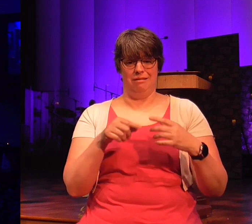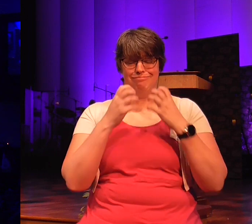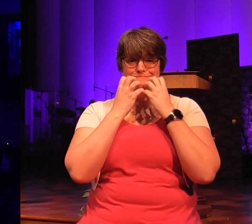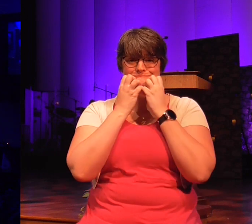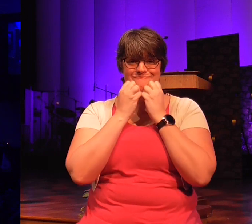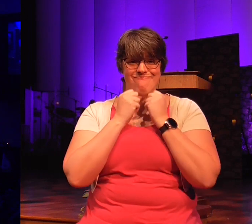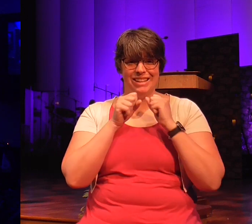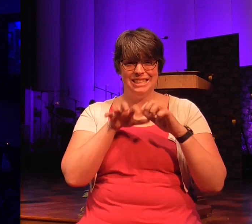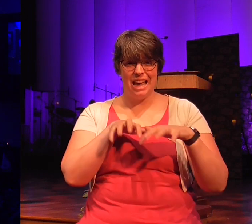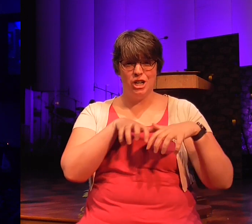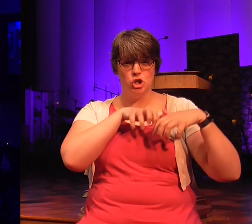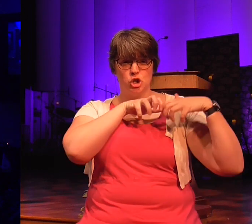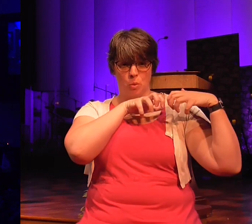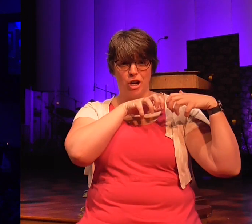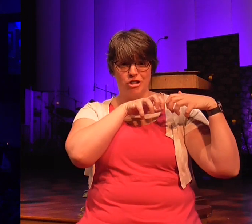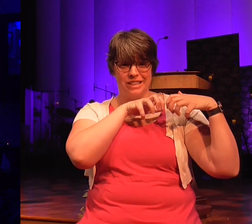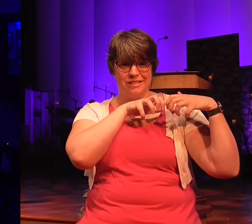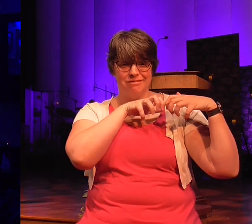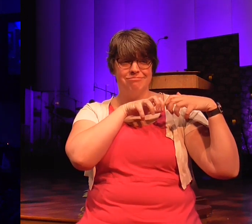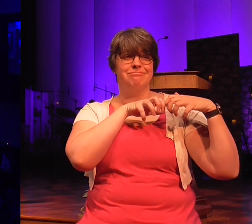sanctuary,